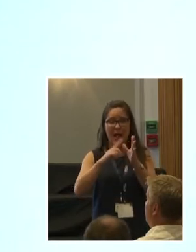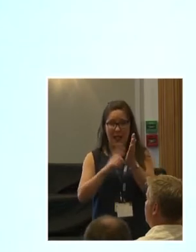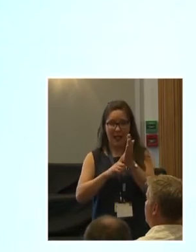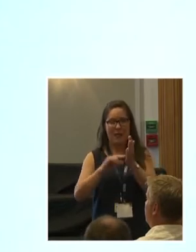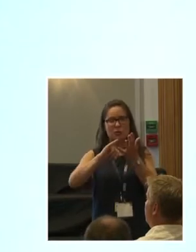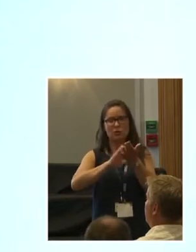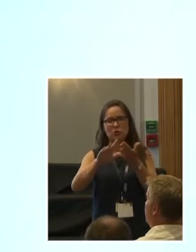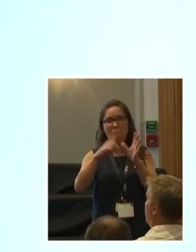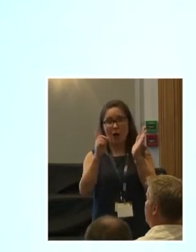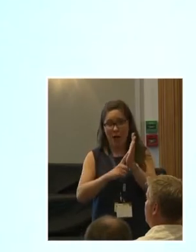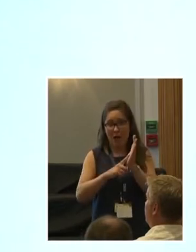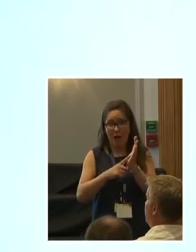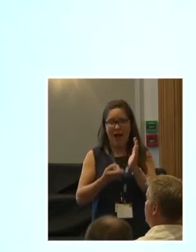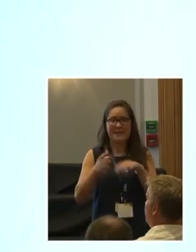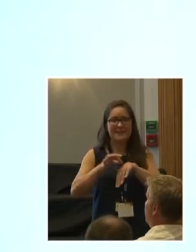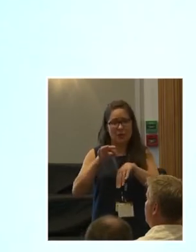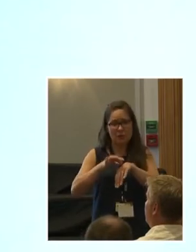Hospital. He's also a honorary